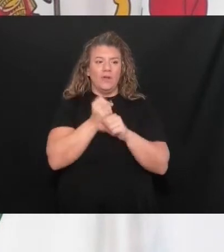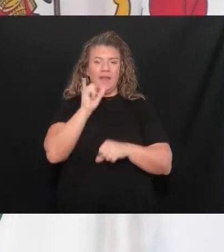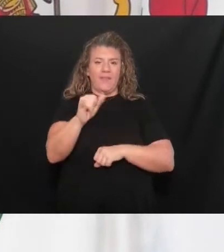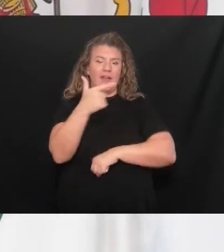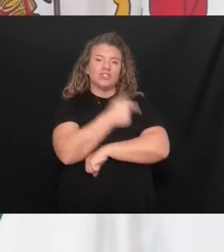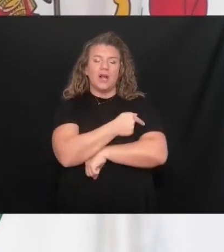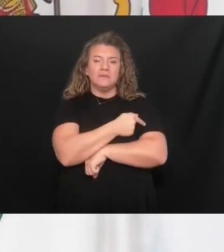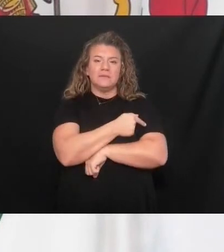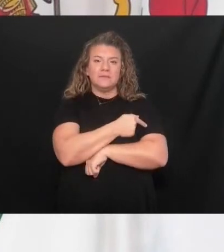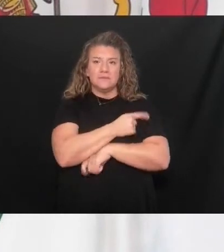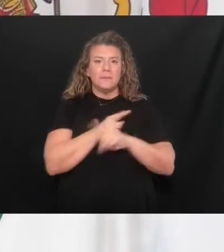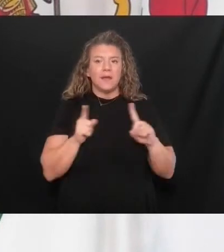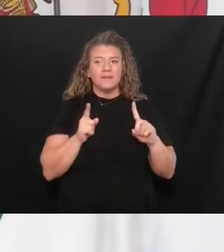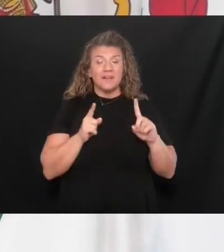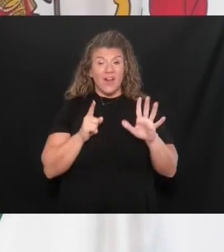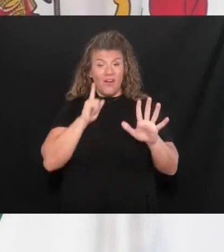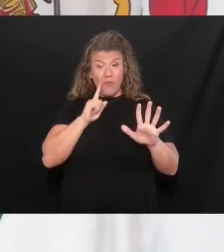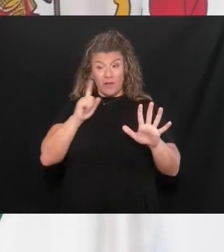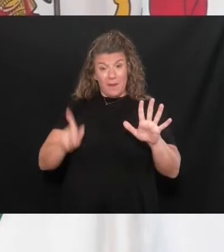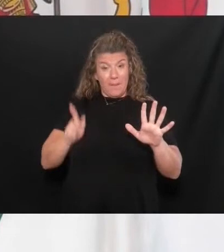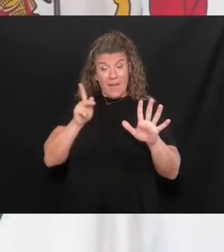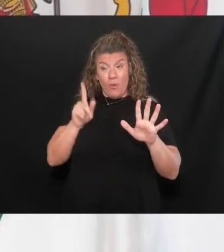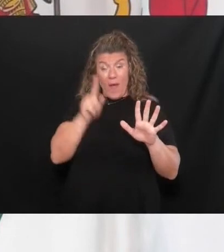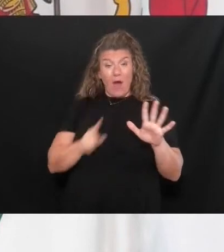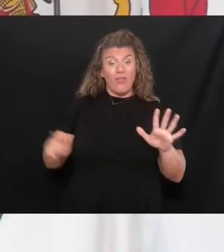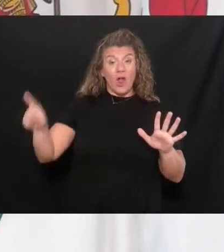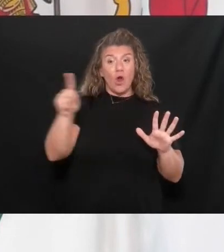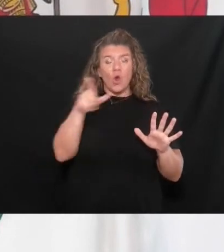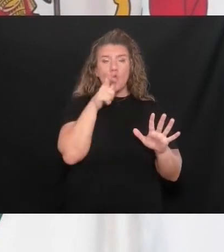shot. But for the people out there that are